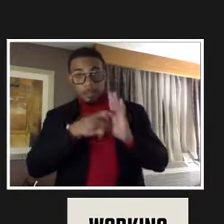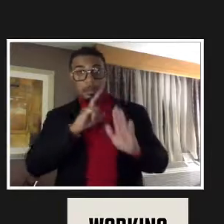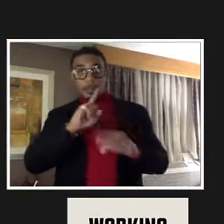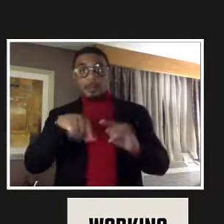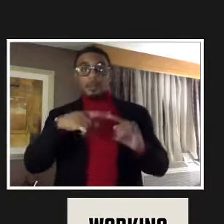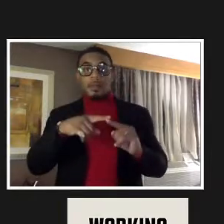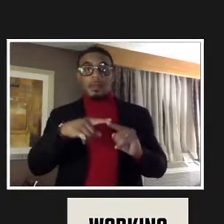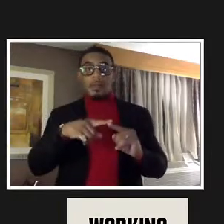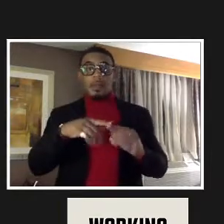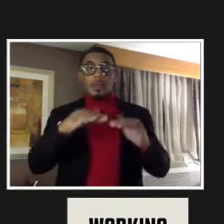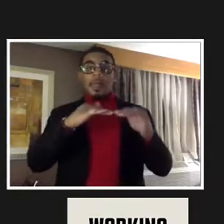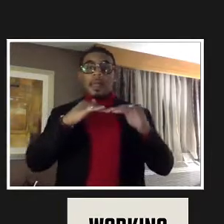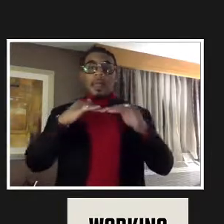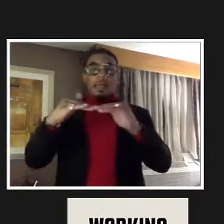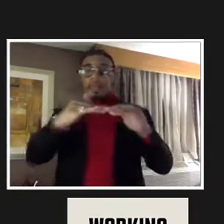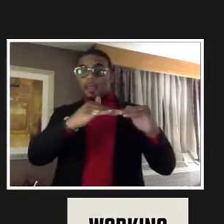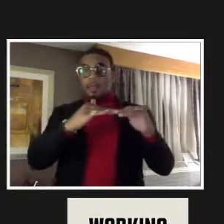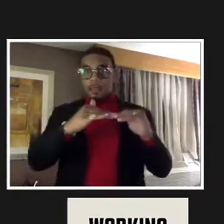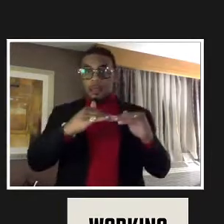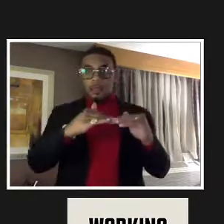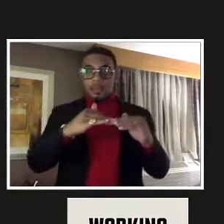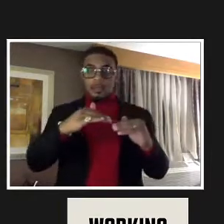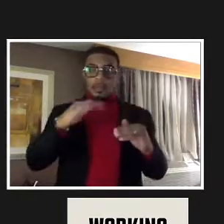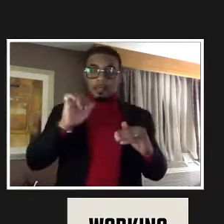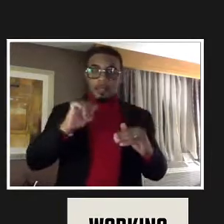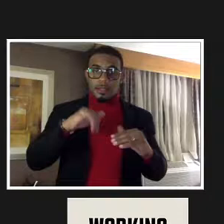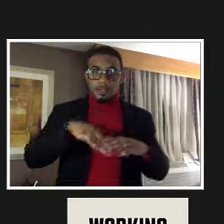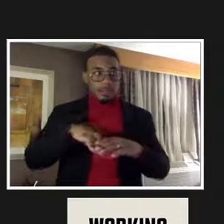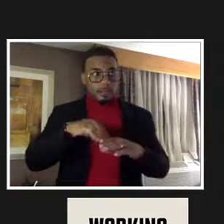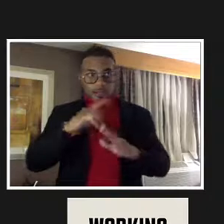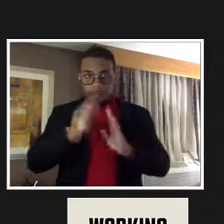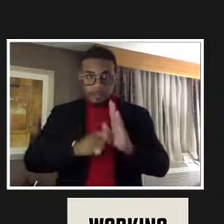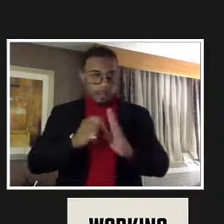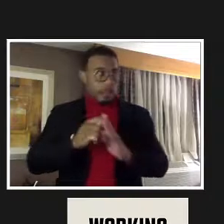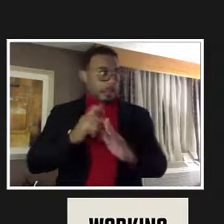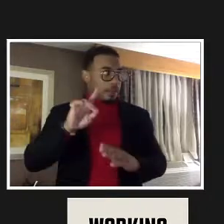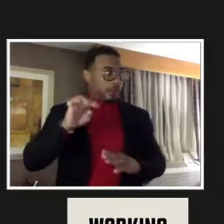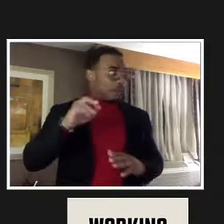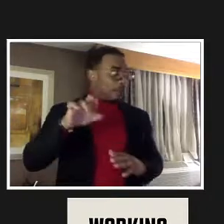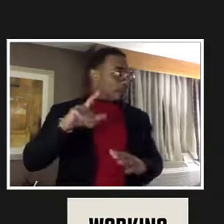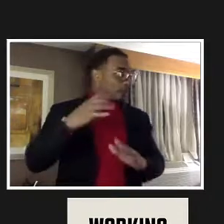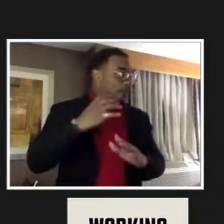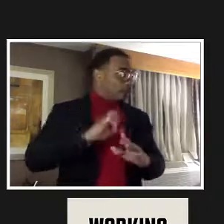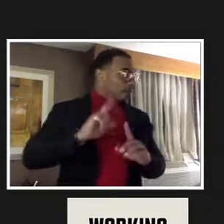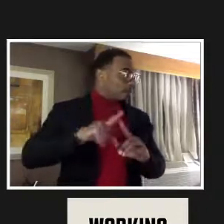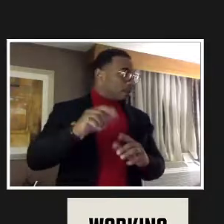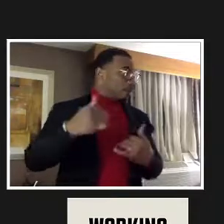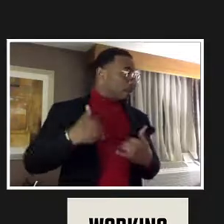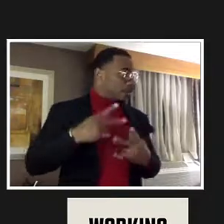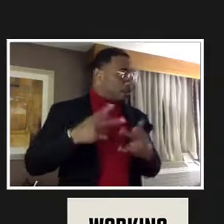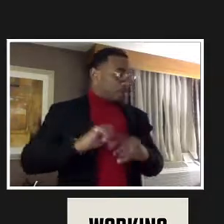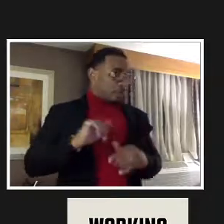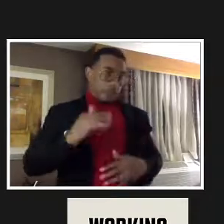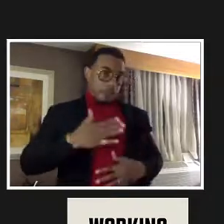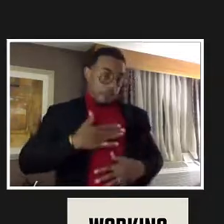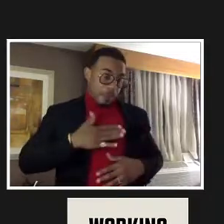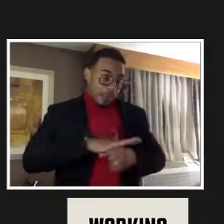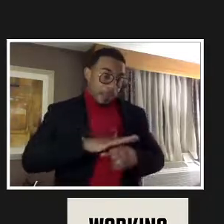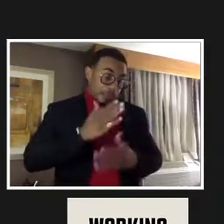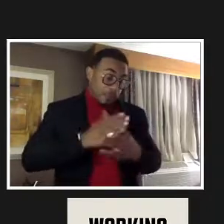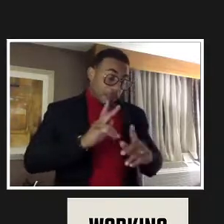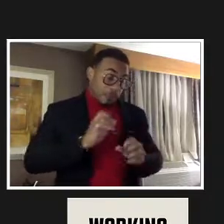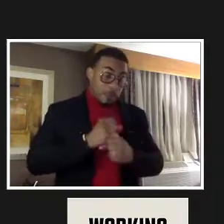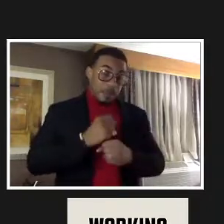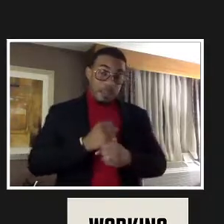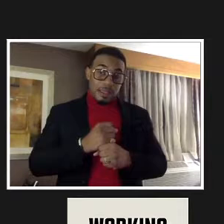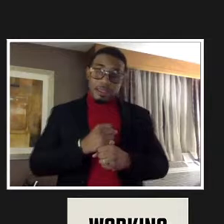it's about equity, equity in an age, a digital age, where you have a place like my district where some people are